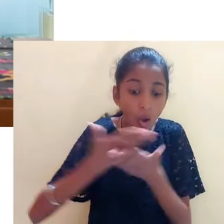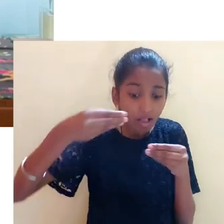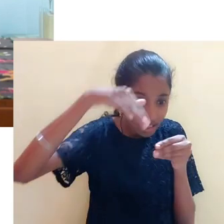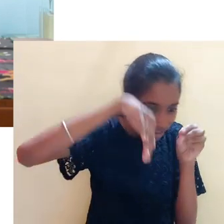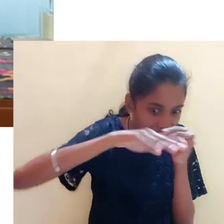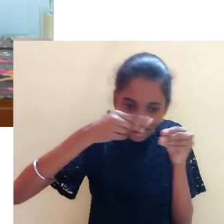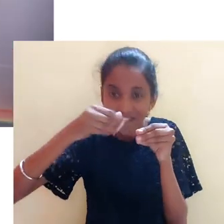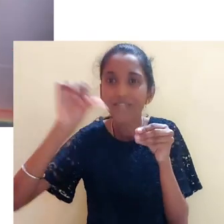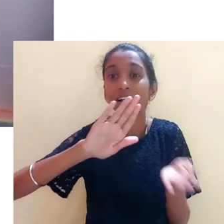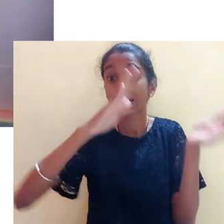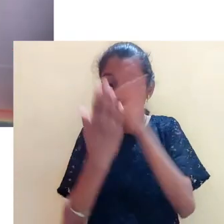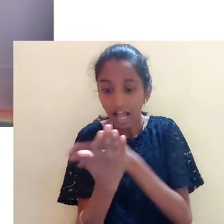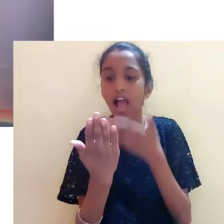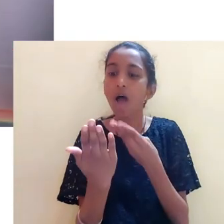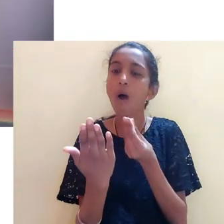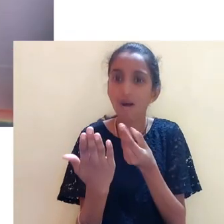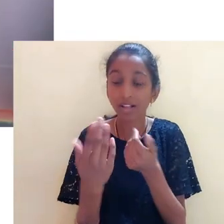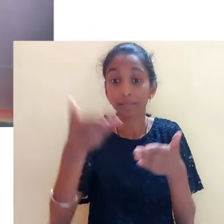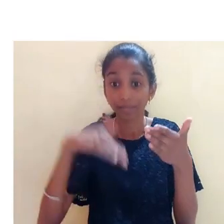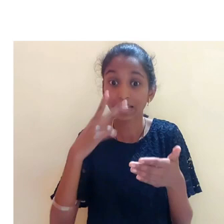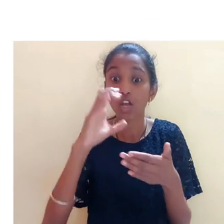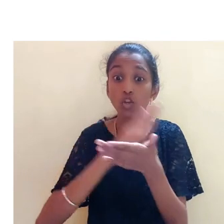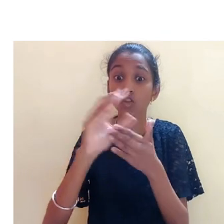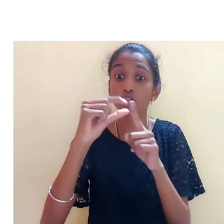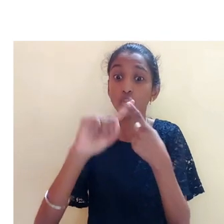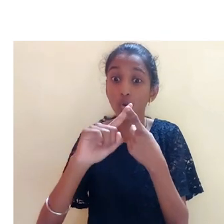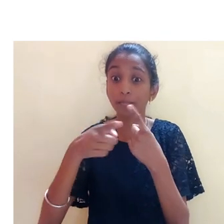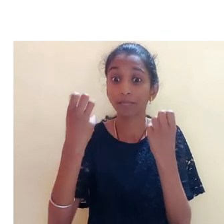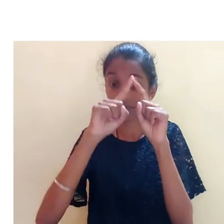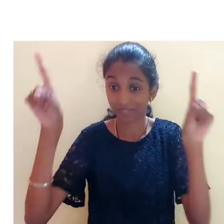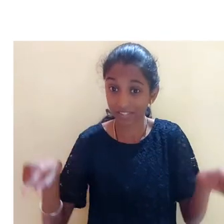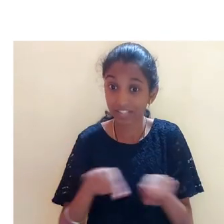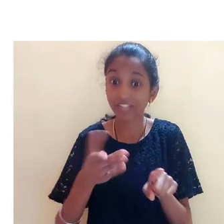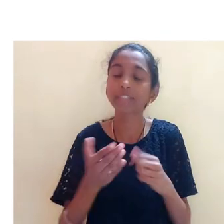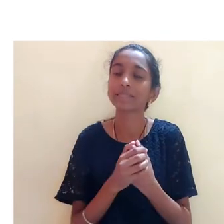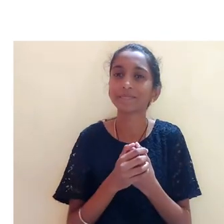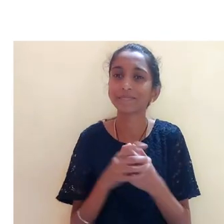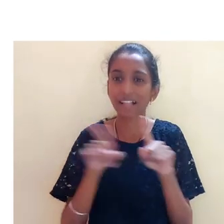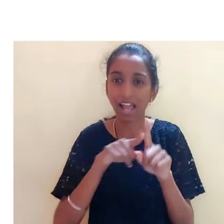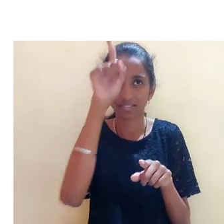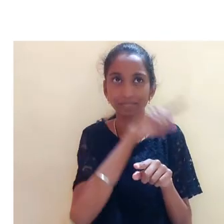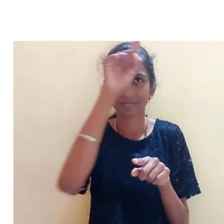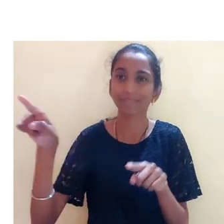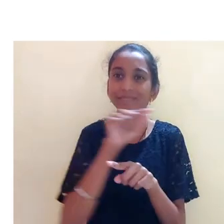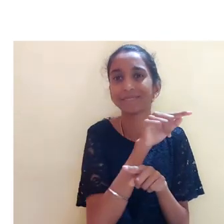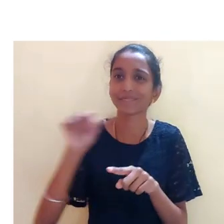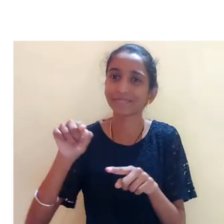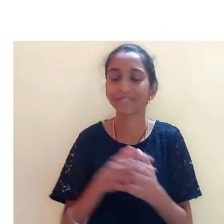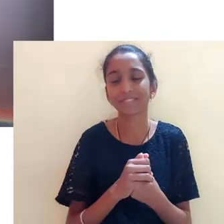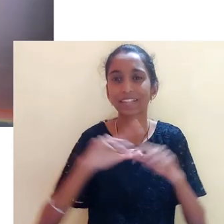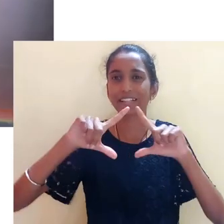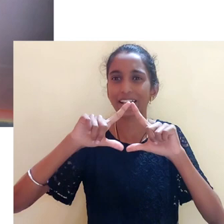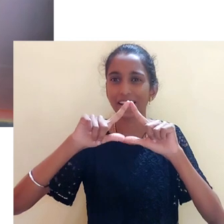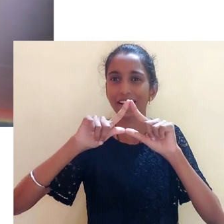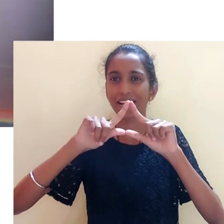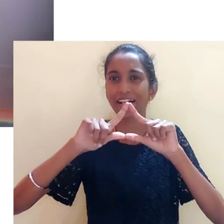base if you turn it around. There's the Chop Fulkari, which is known for these distinctive like triangular patterns.